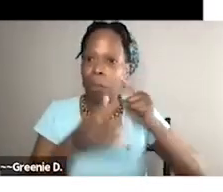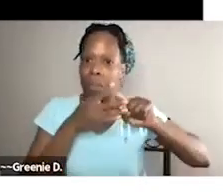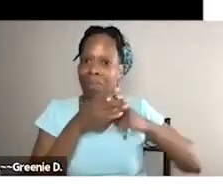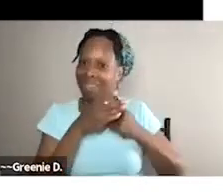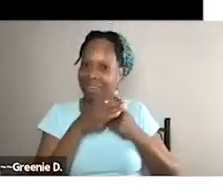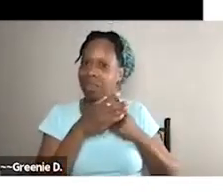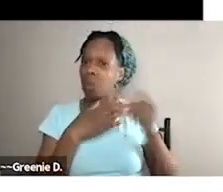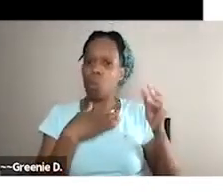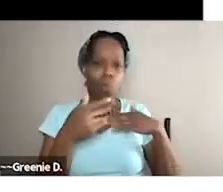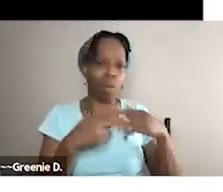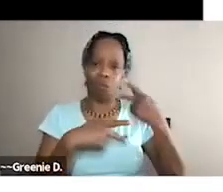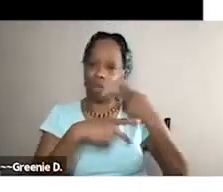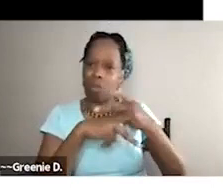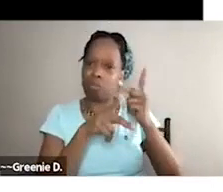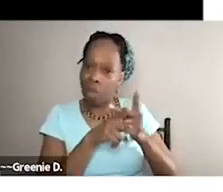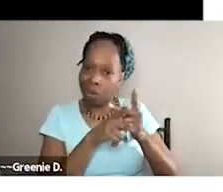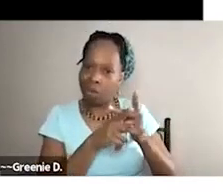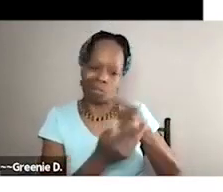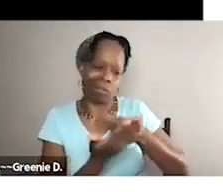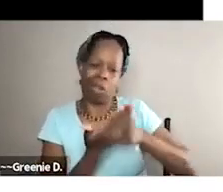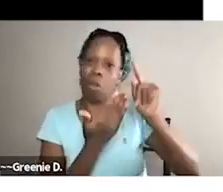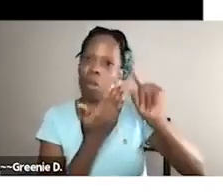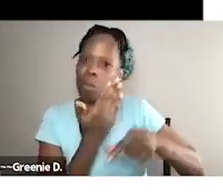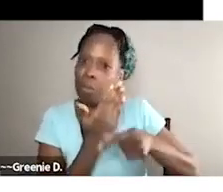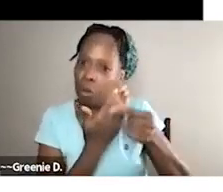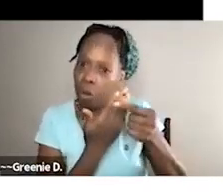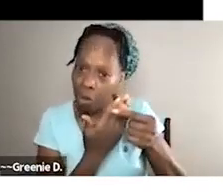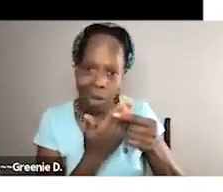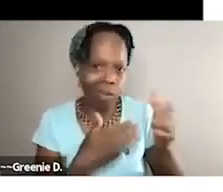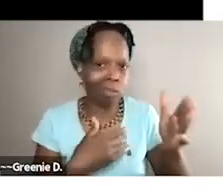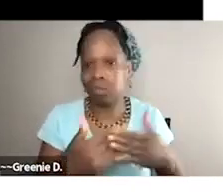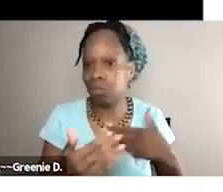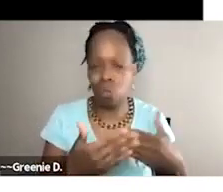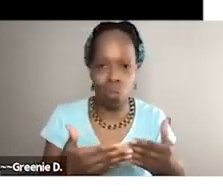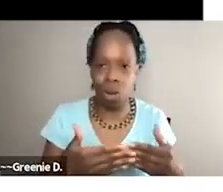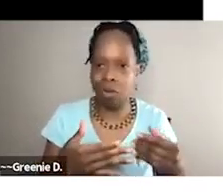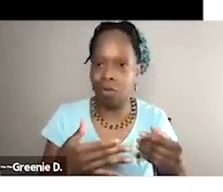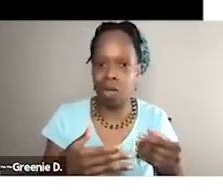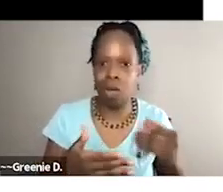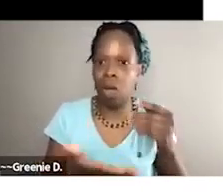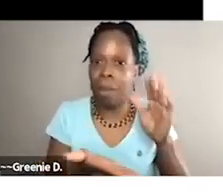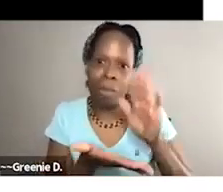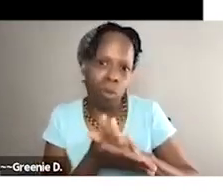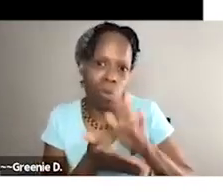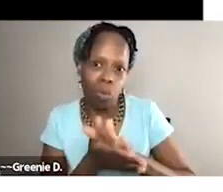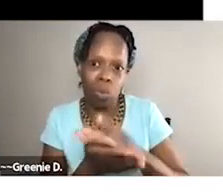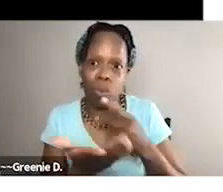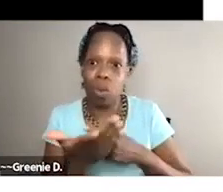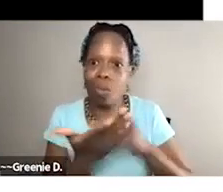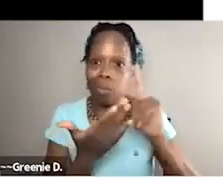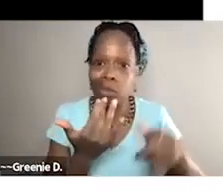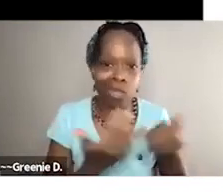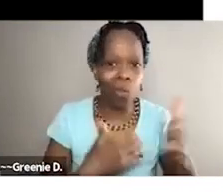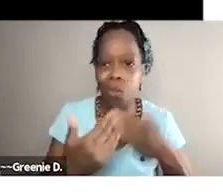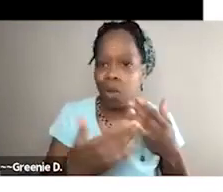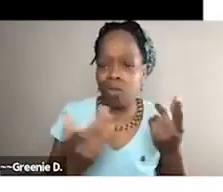talking about a program. That can be talking about, you know, a different school project or something like that that you're doing. You